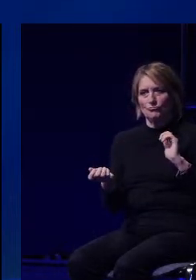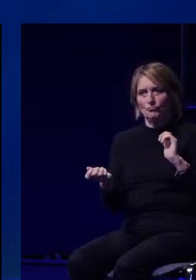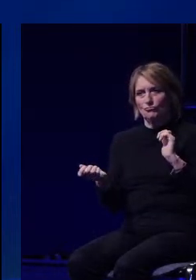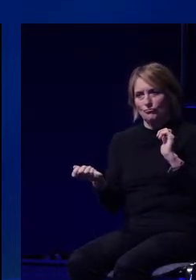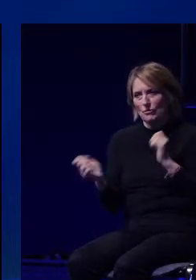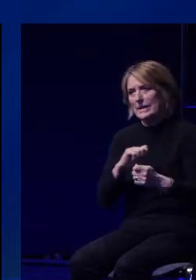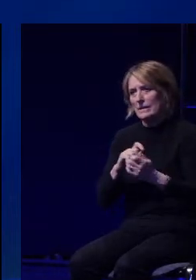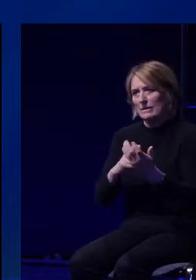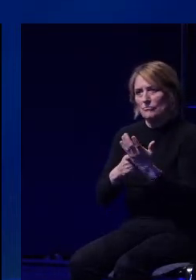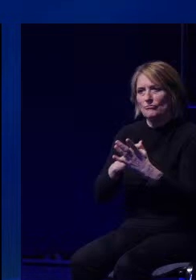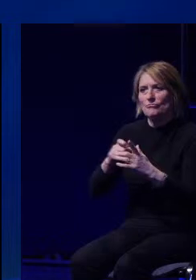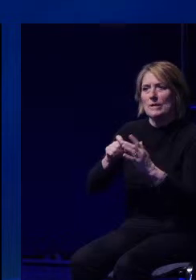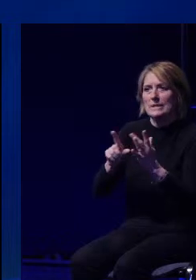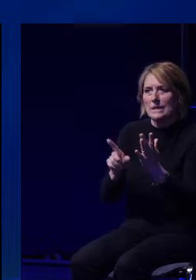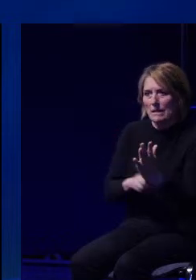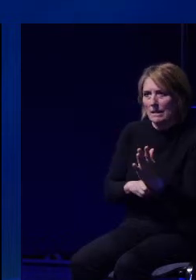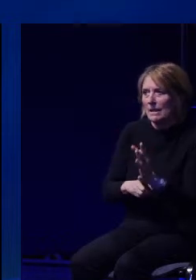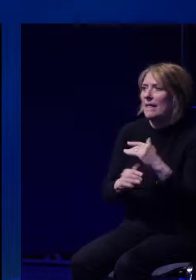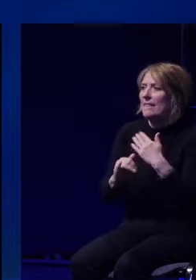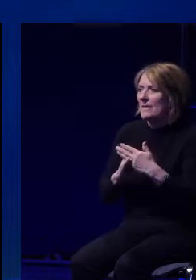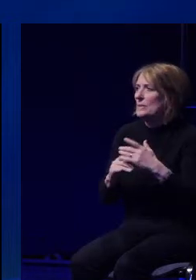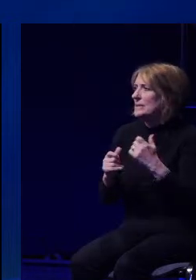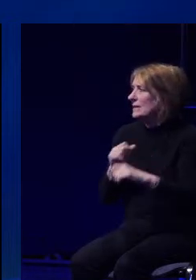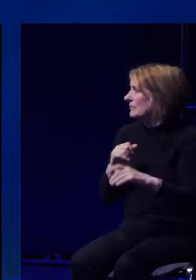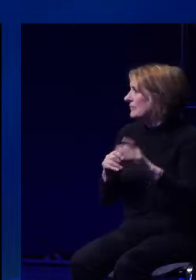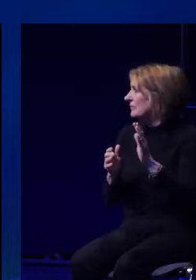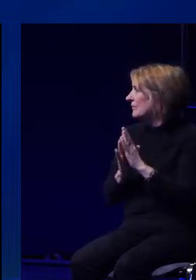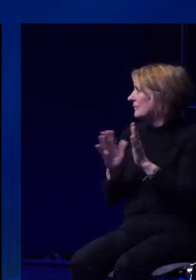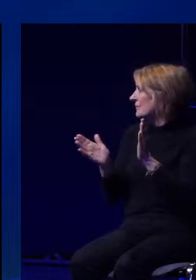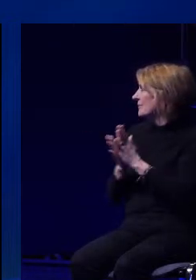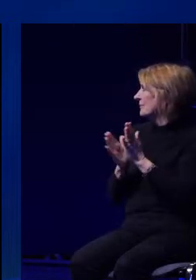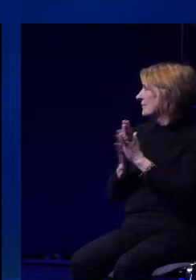pooling, and we're done. Thank you so much.